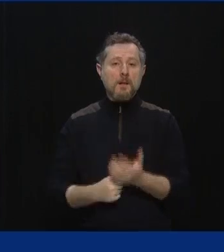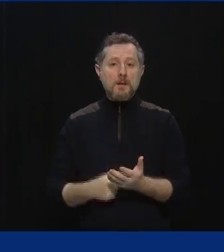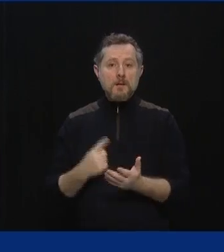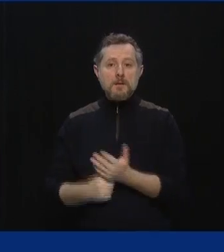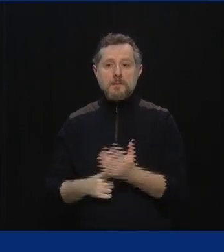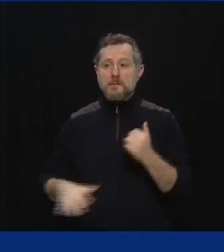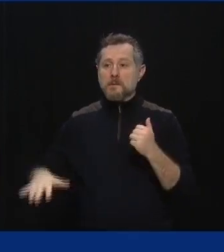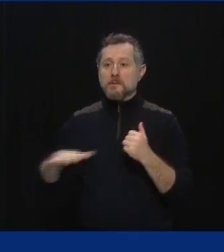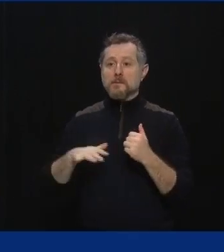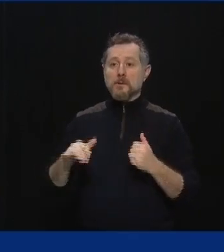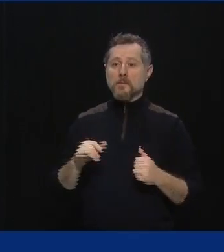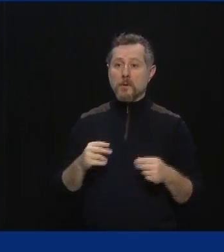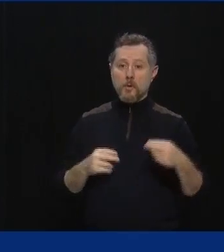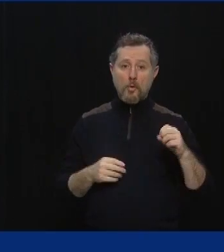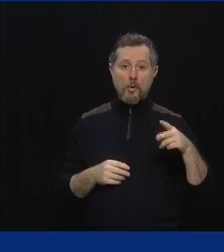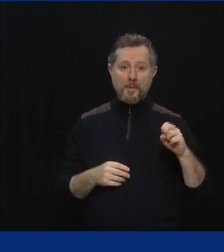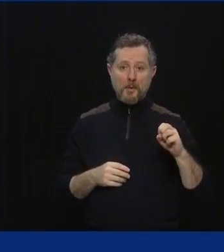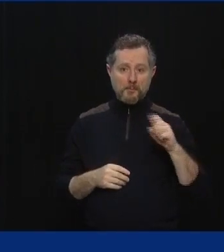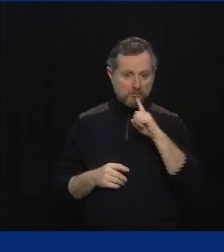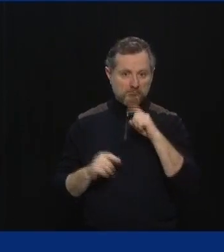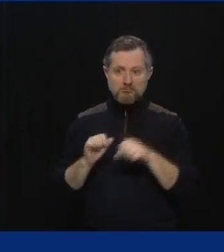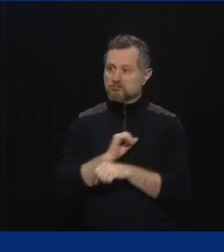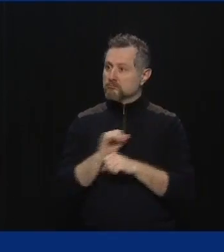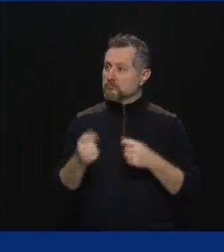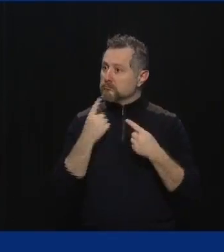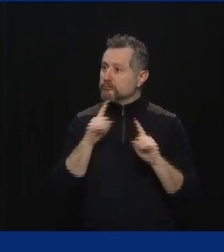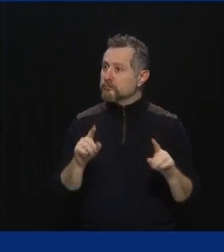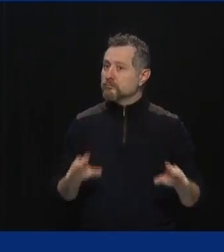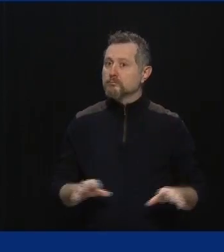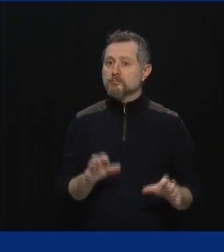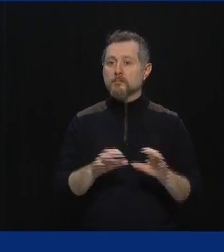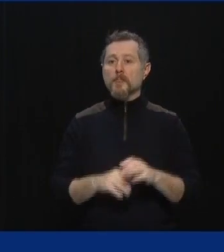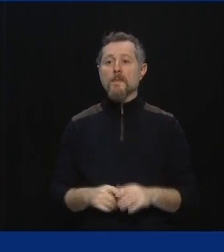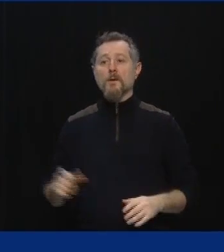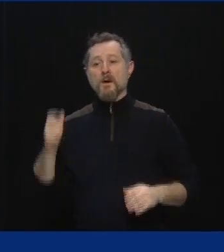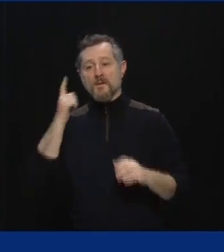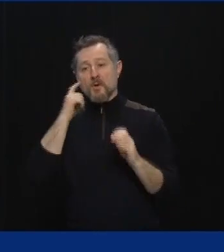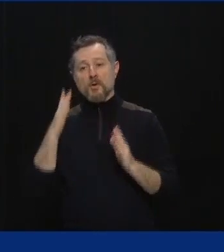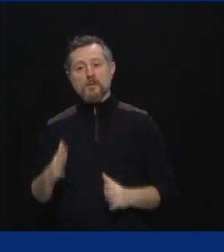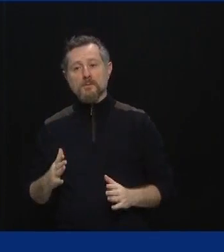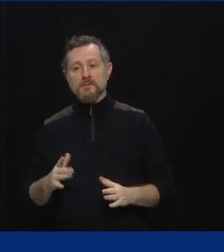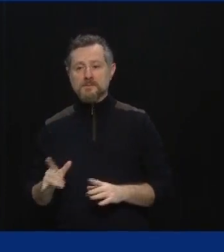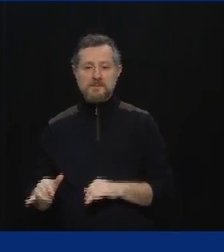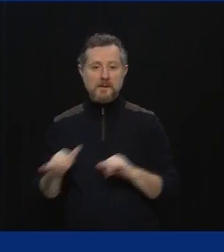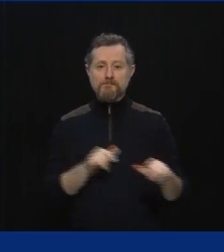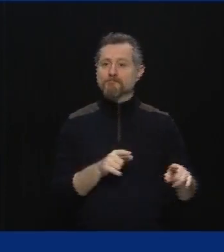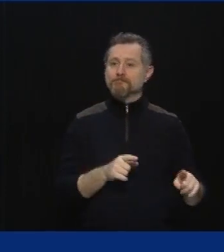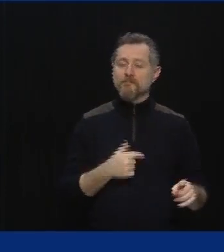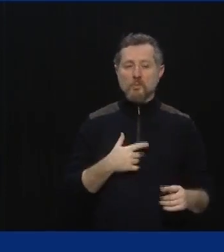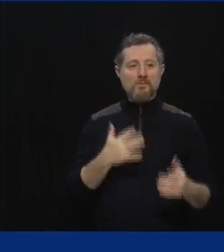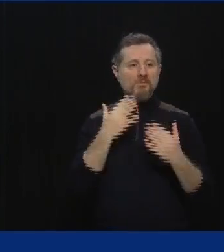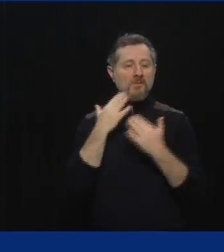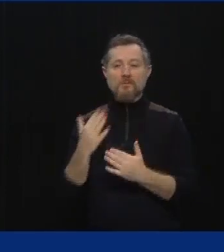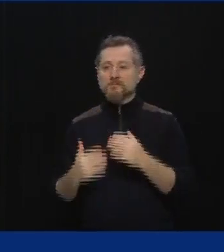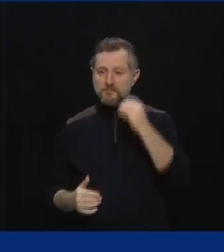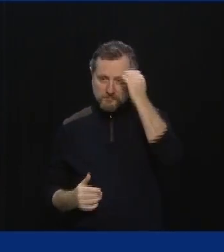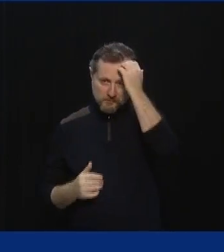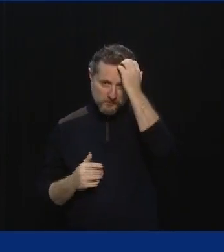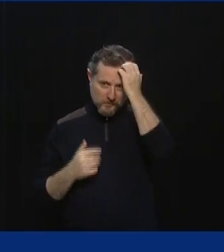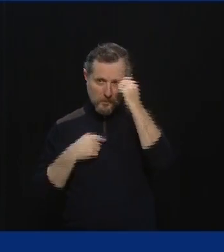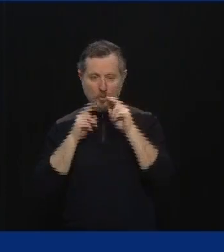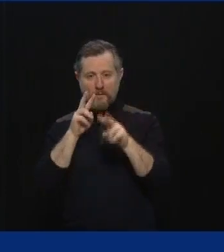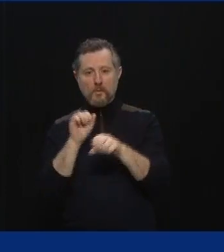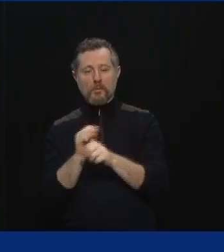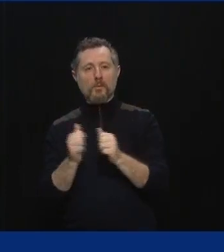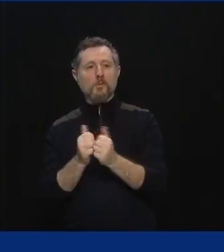into reality. And that's the kind of leadership our governor and the vision, so I thank you for that, and Hope, I look forward to continuing to work with